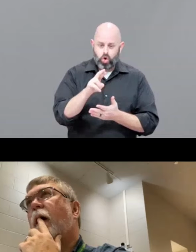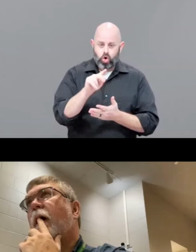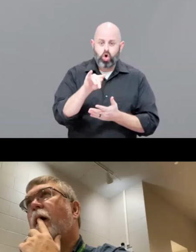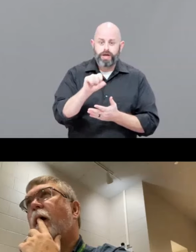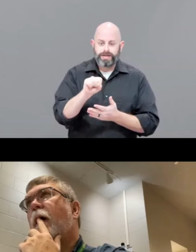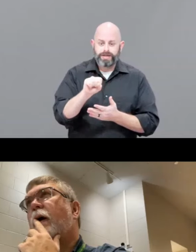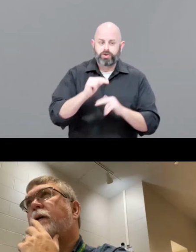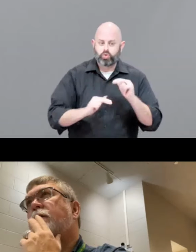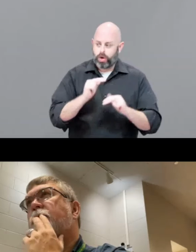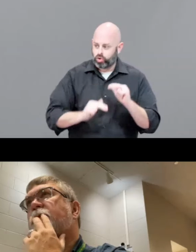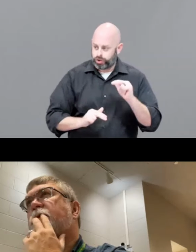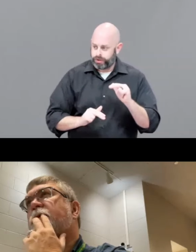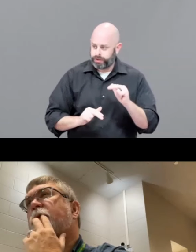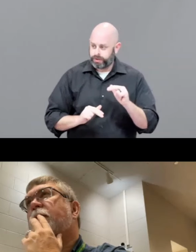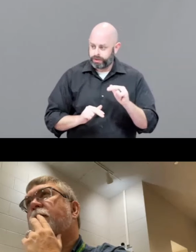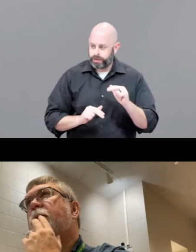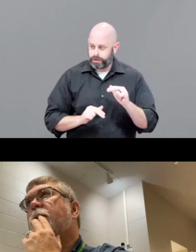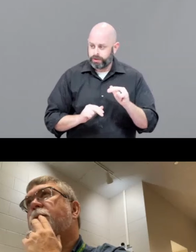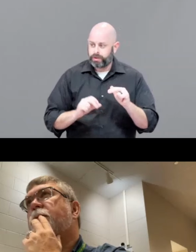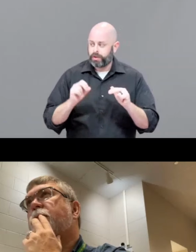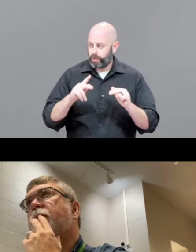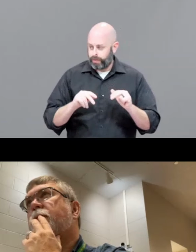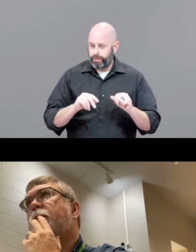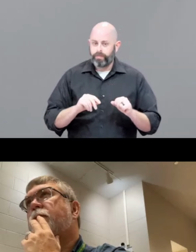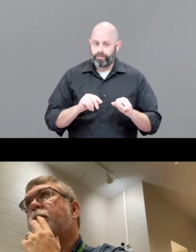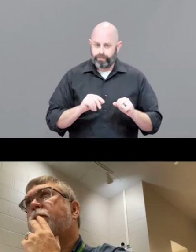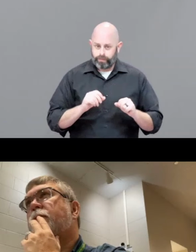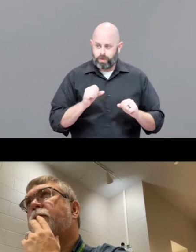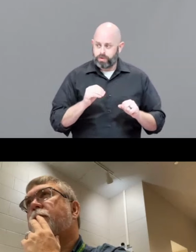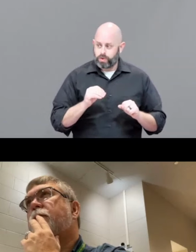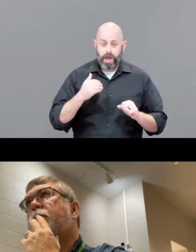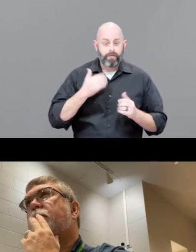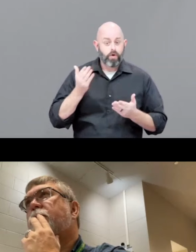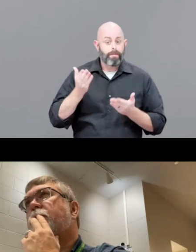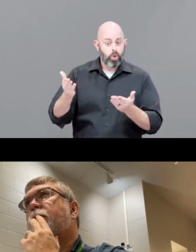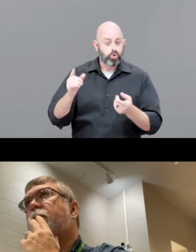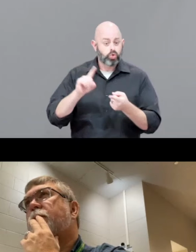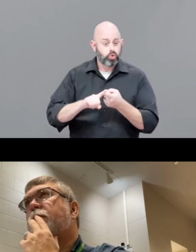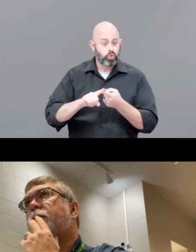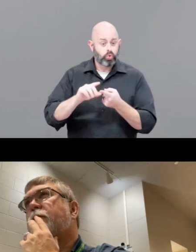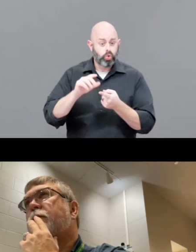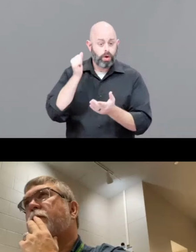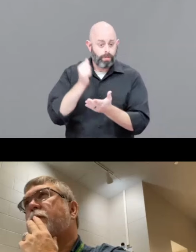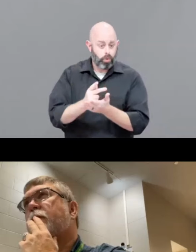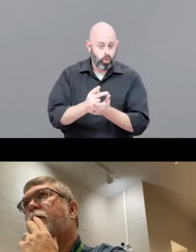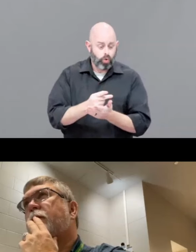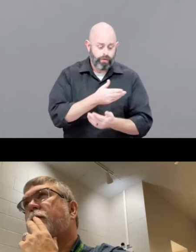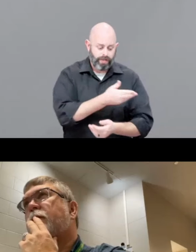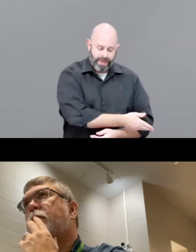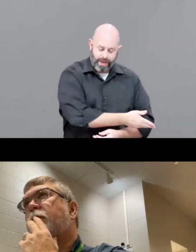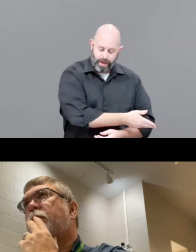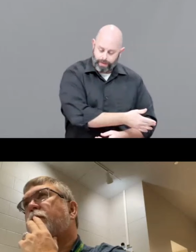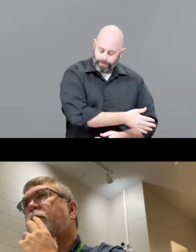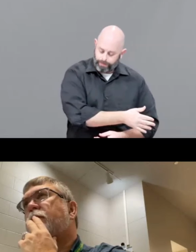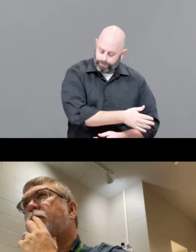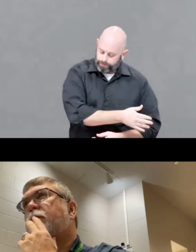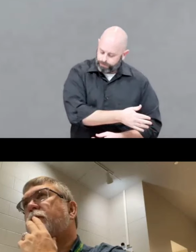haven't, with Curtis Construction. All right. So we have a motion on the floor to approve the